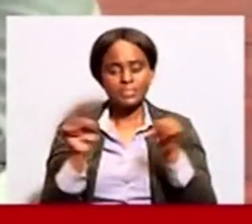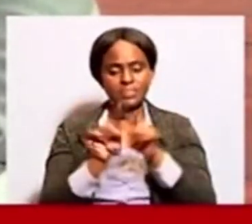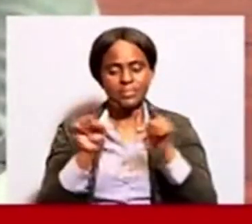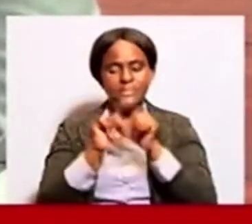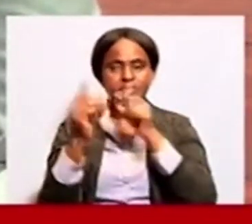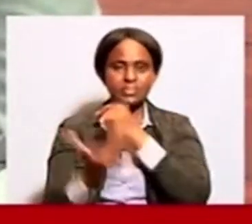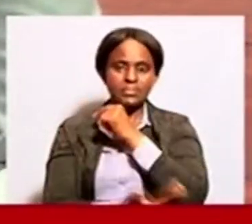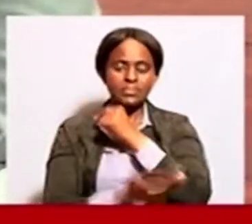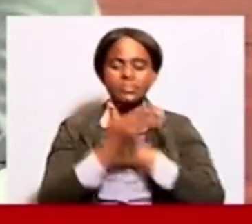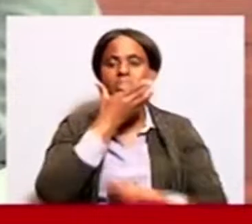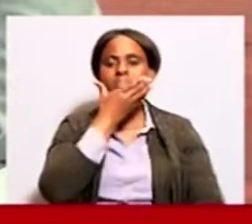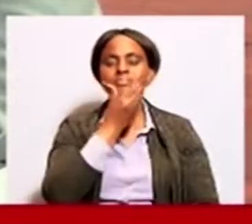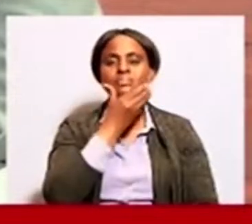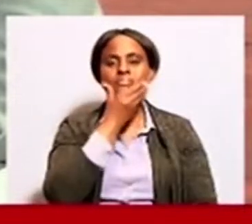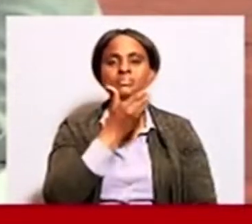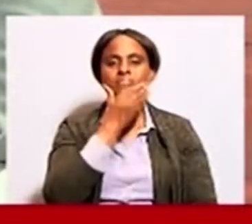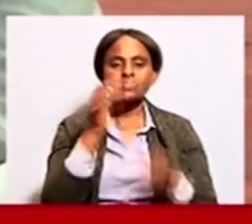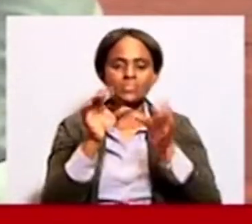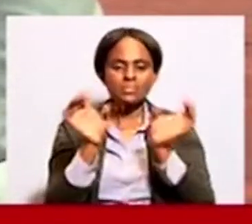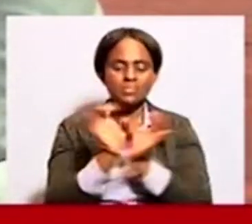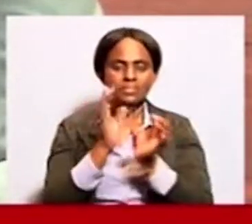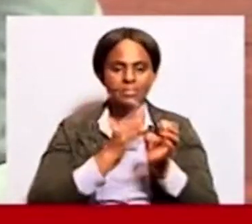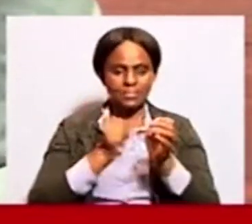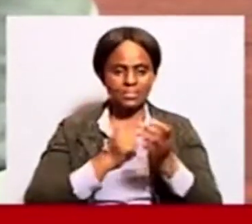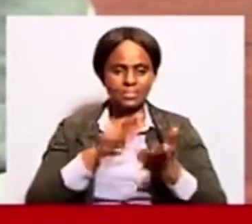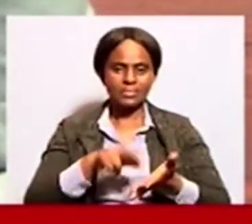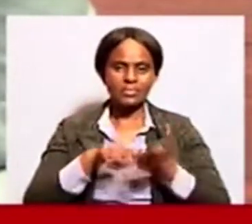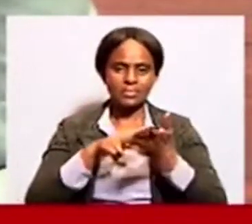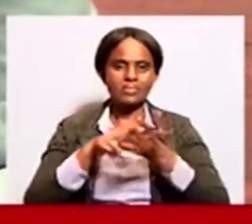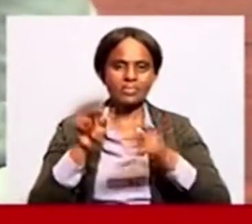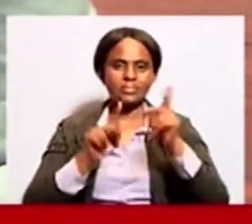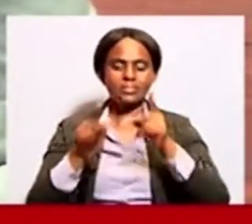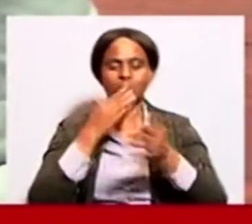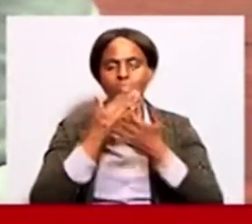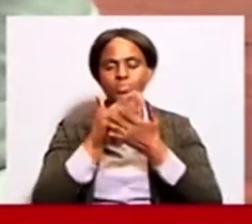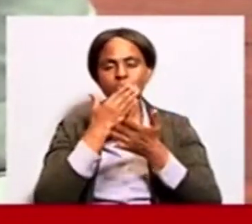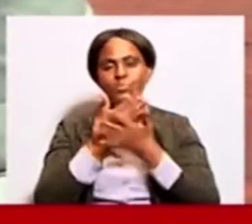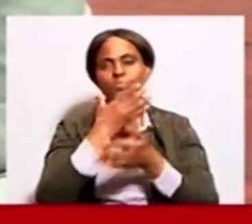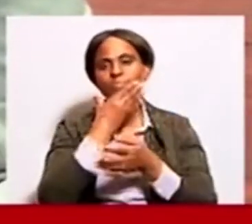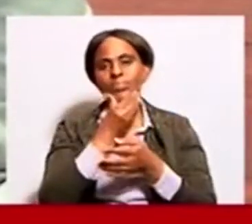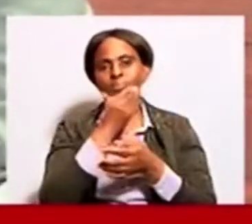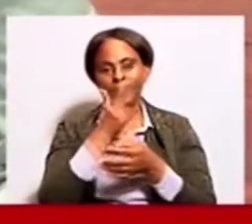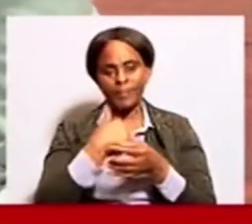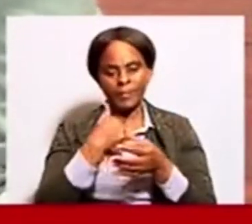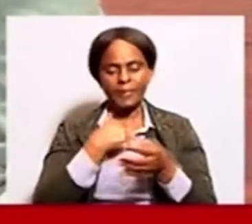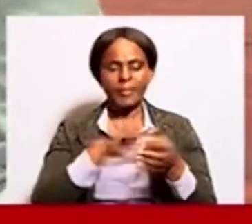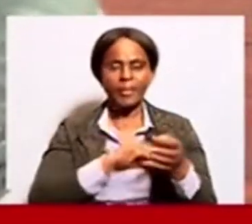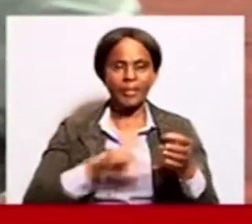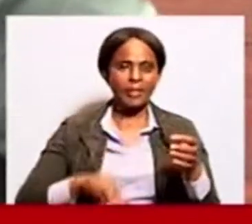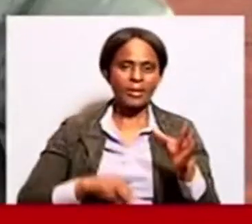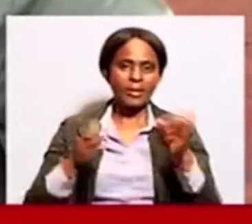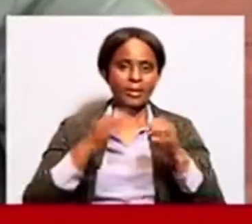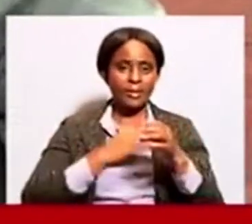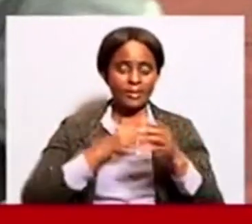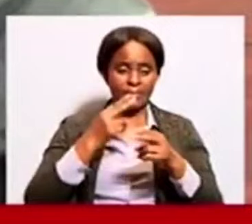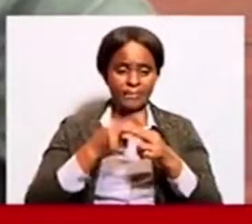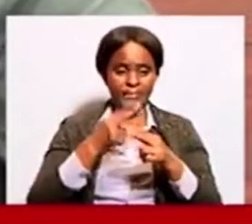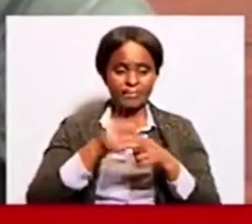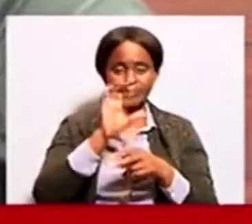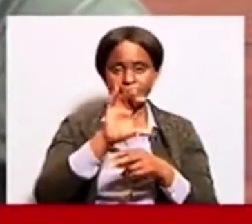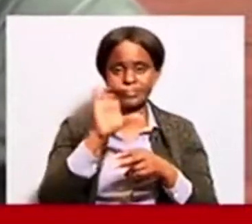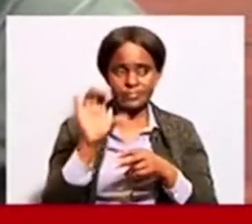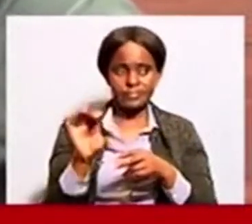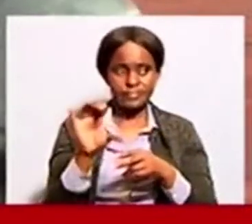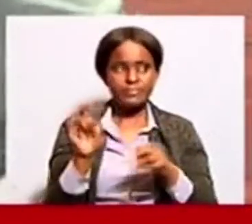to Mandev constituency, where I represent the good people of Mandev. I'm a member of the committee. My name is Christopher